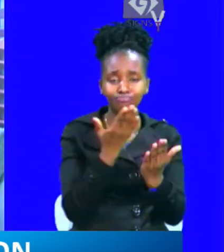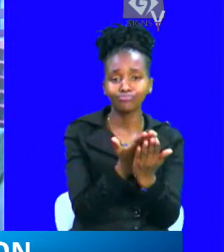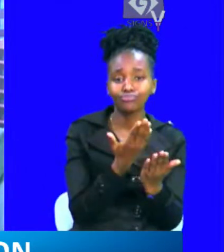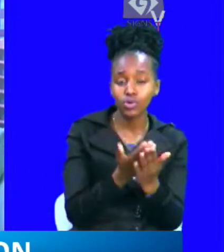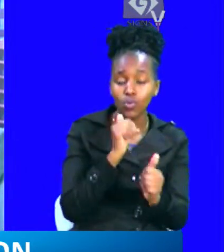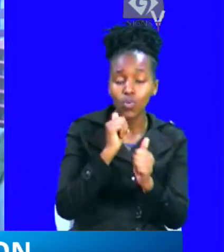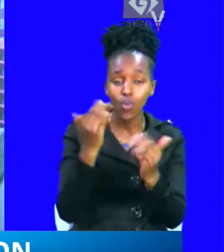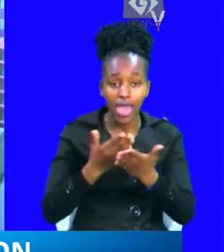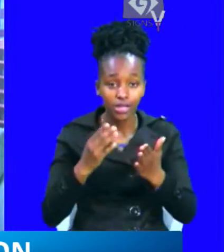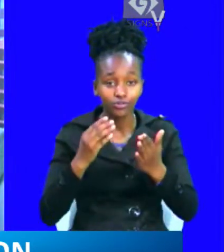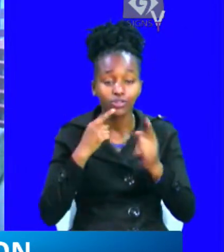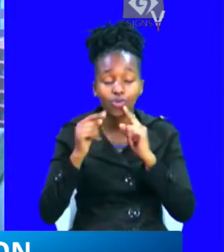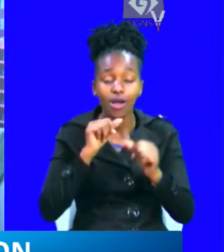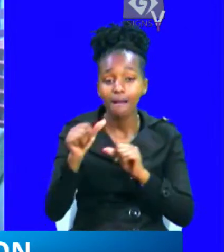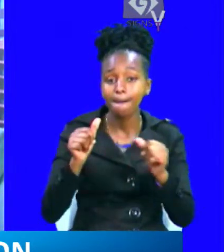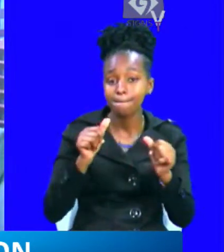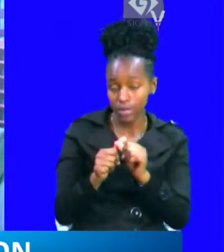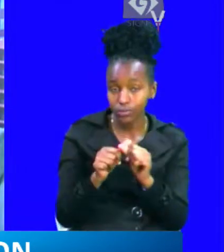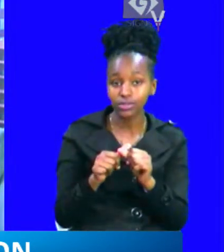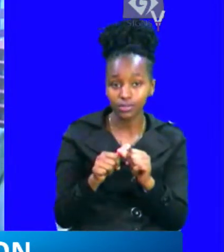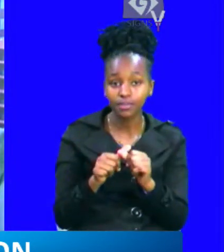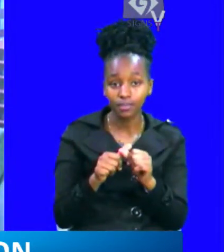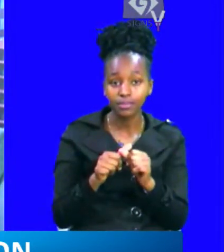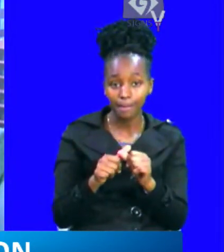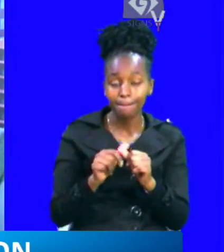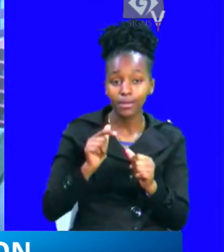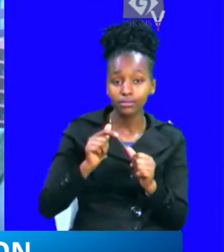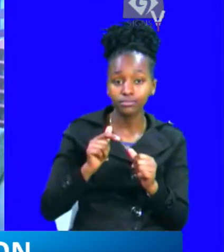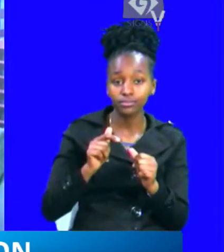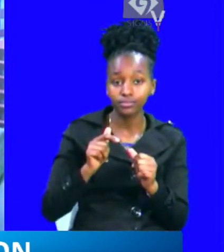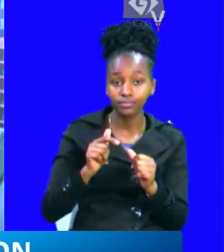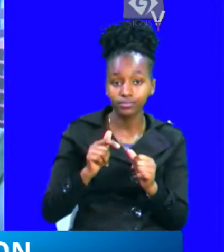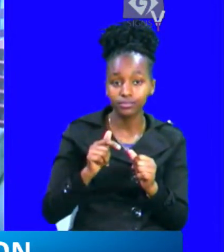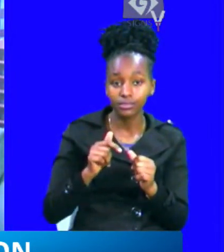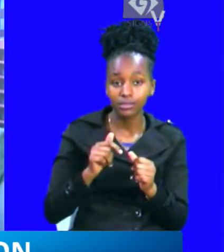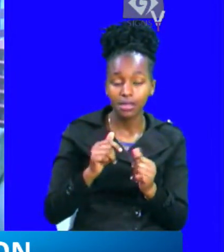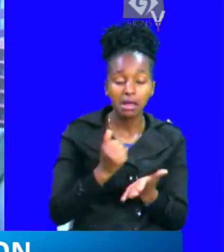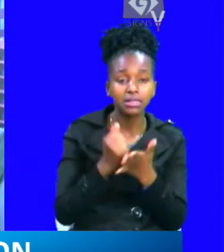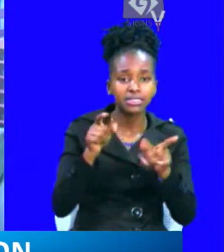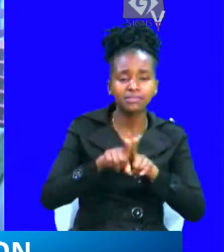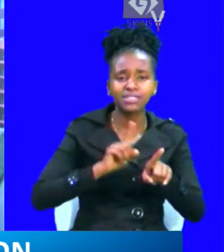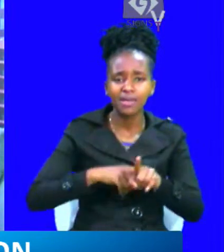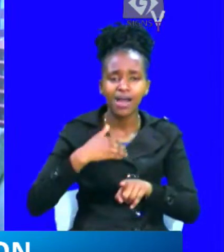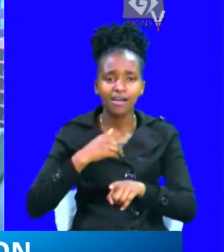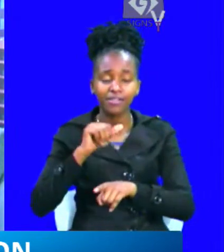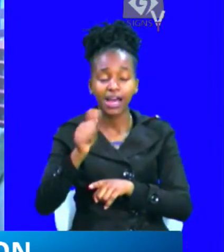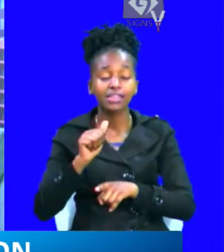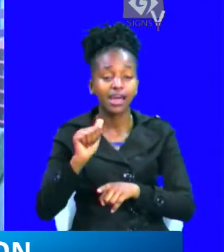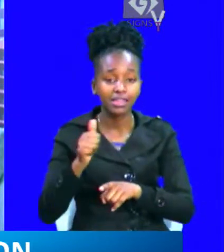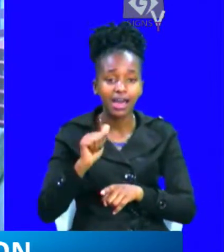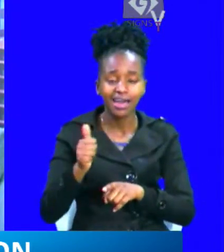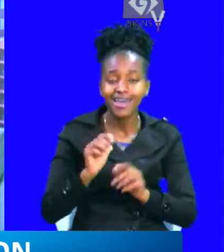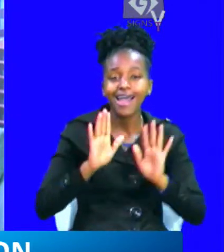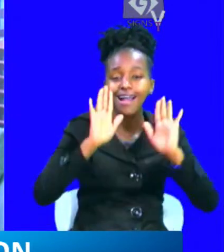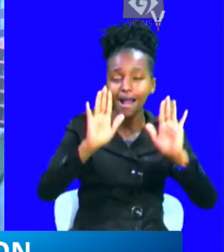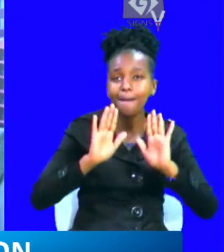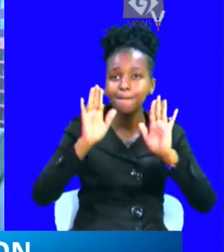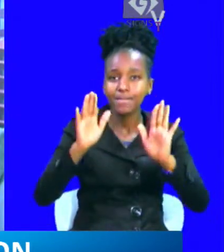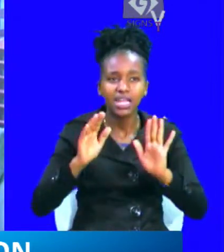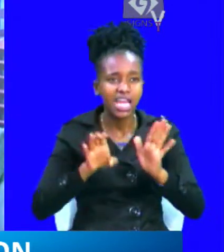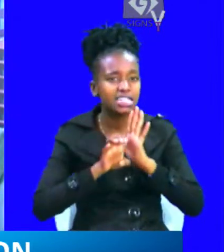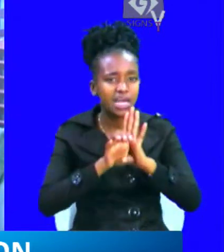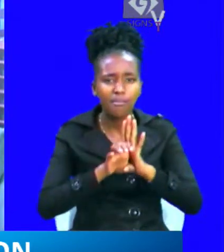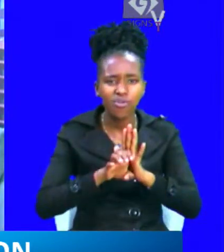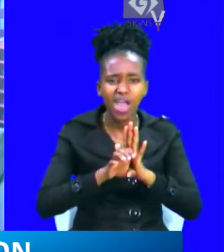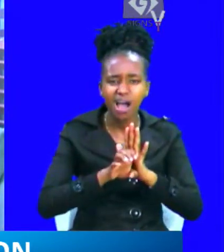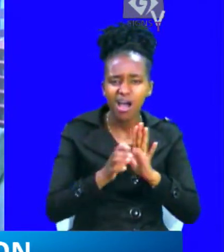health. Yes. We have done Jiga campaigns. We have done, sorry, excuse me. We've also